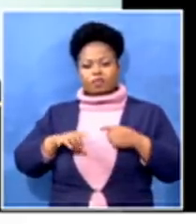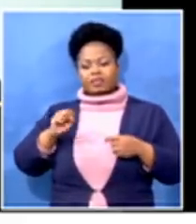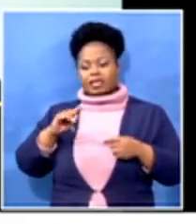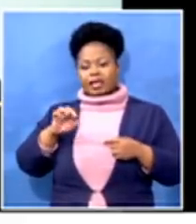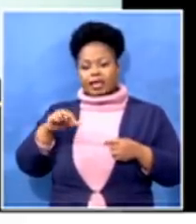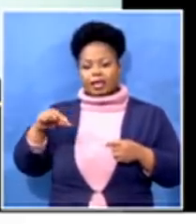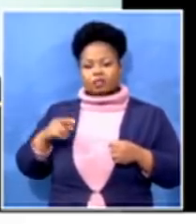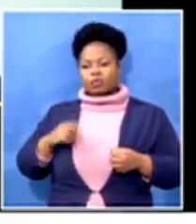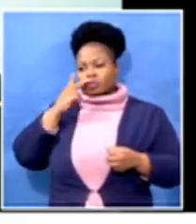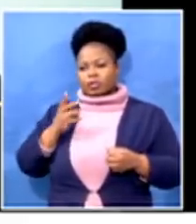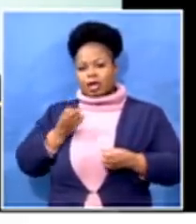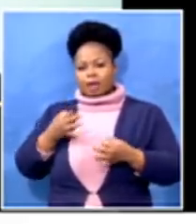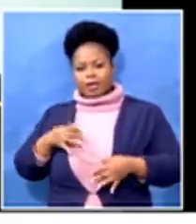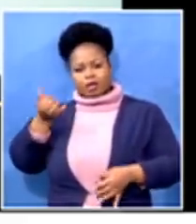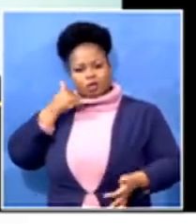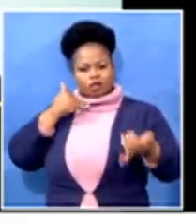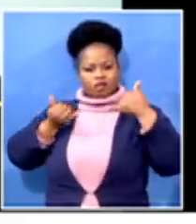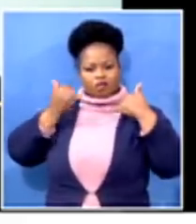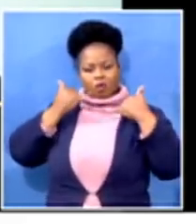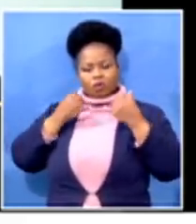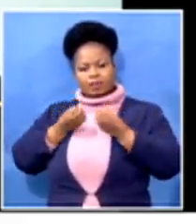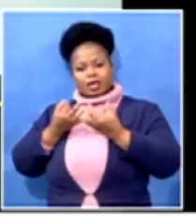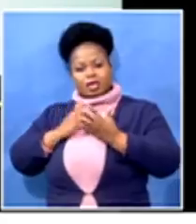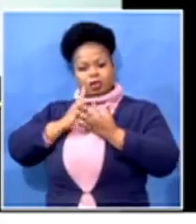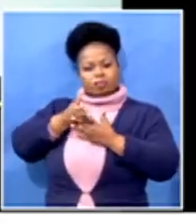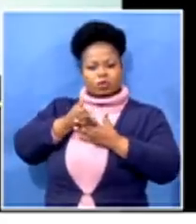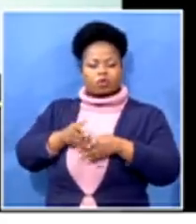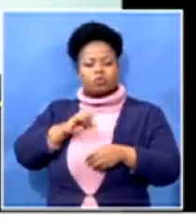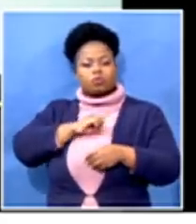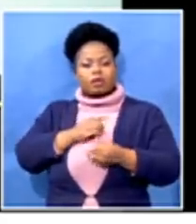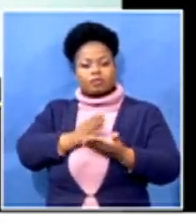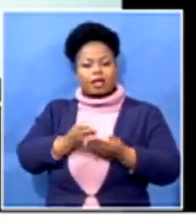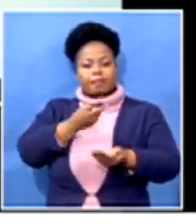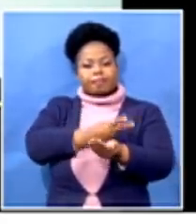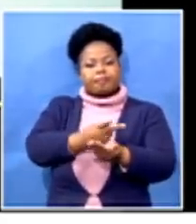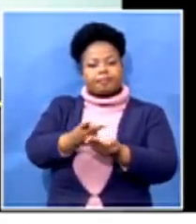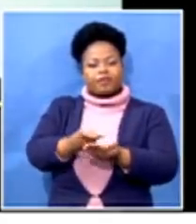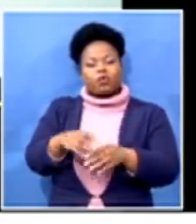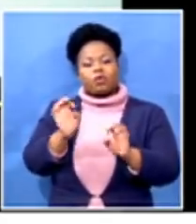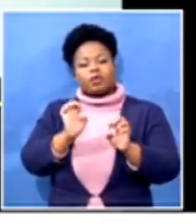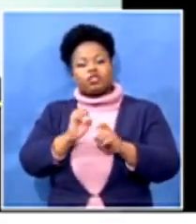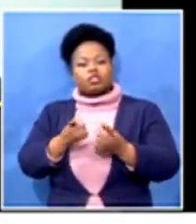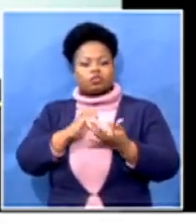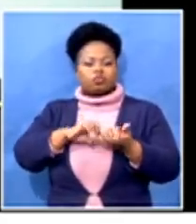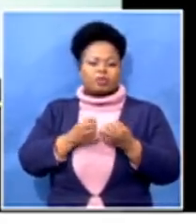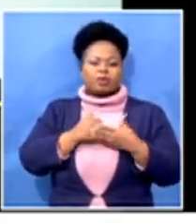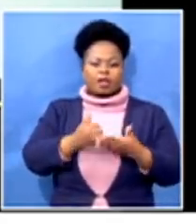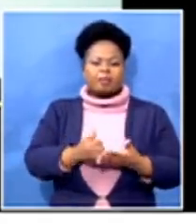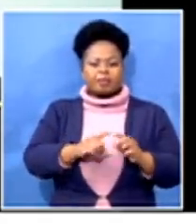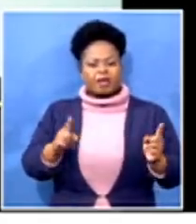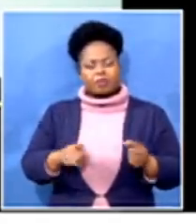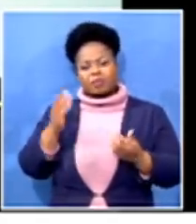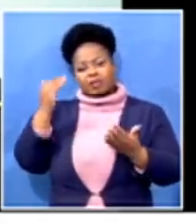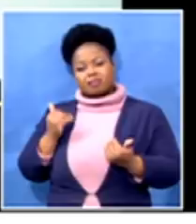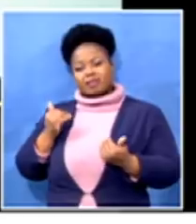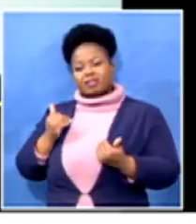of calls and the interventions that we're providing, getting people into hospital, emergency intervention. And we anticipate that this